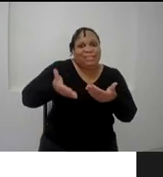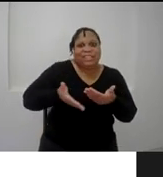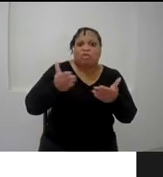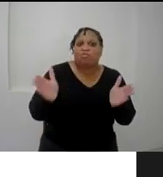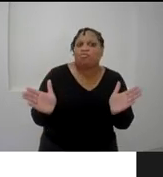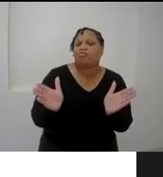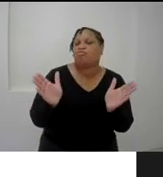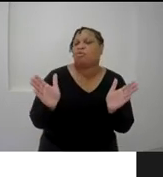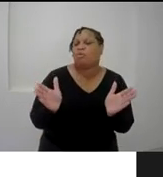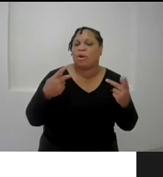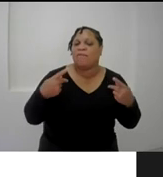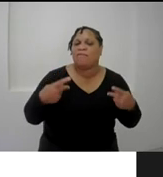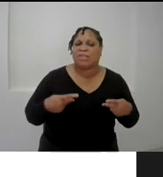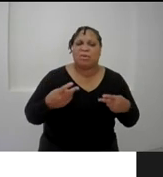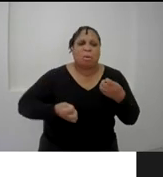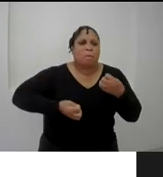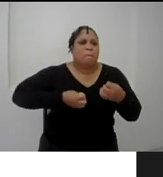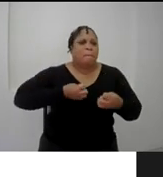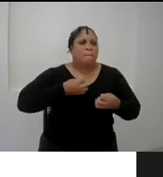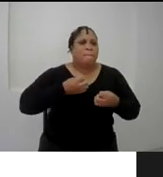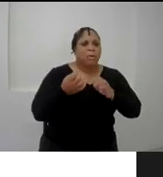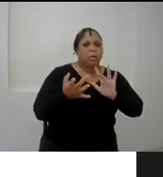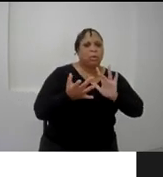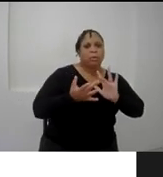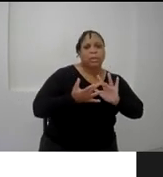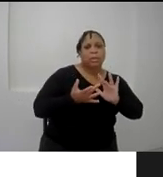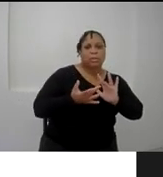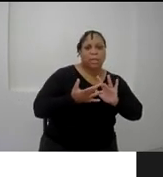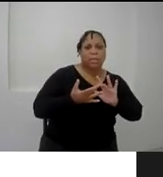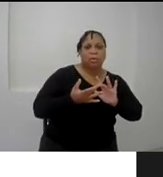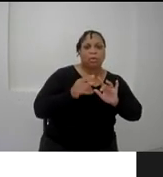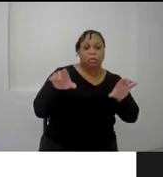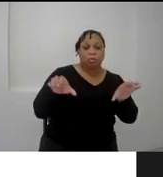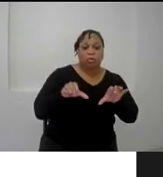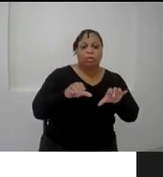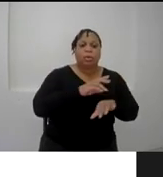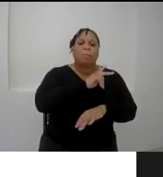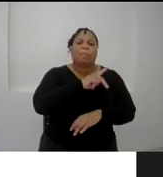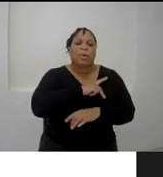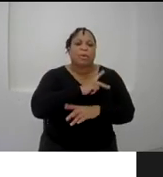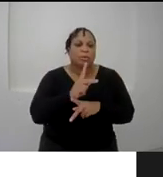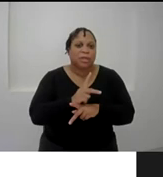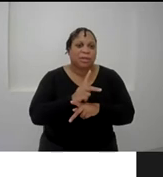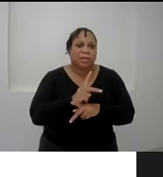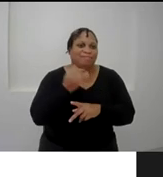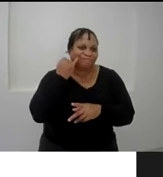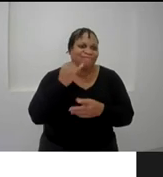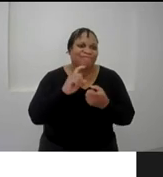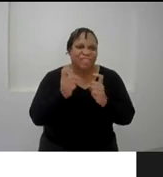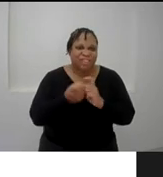encouraging physical and emotional contact with me when you are doing personal care, such as changing me or dressing